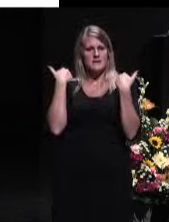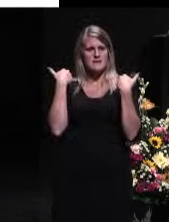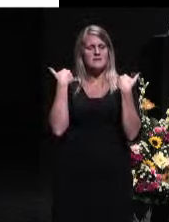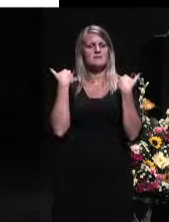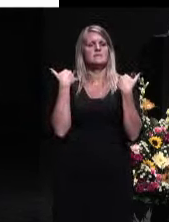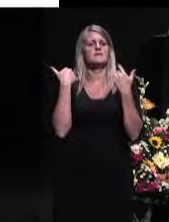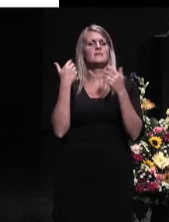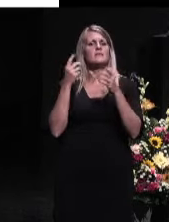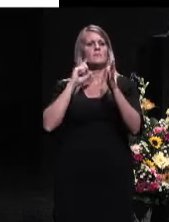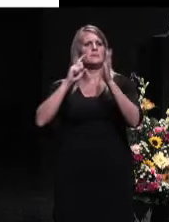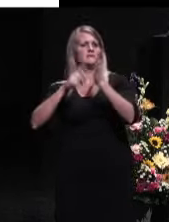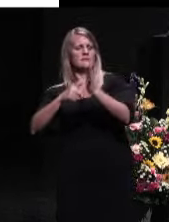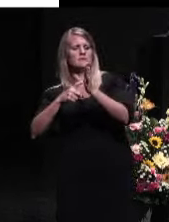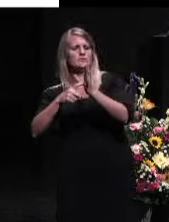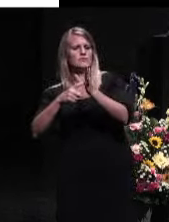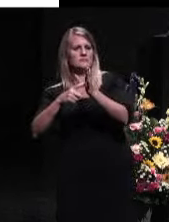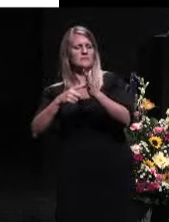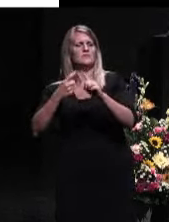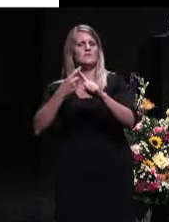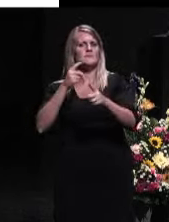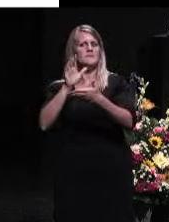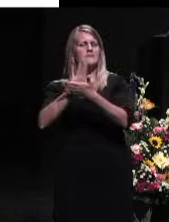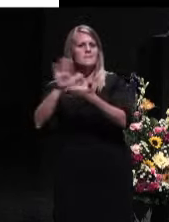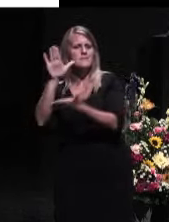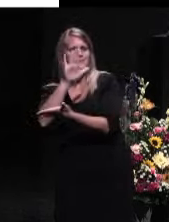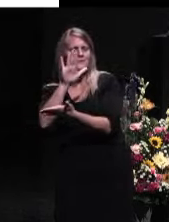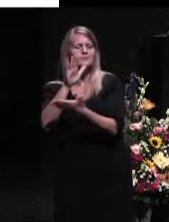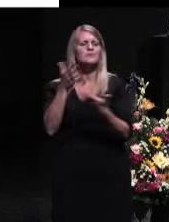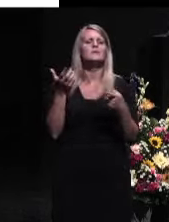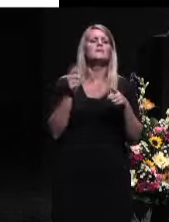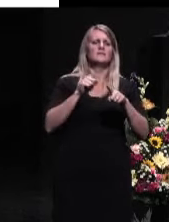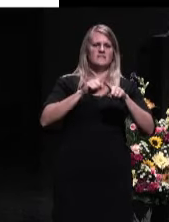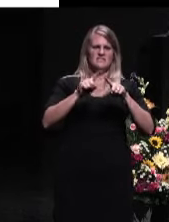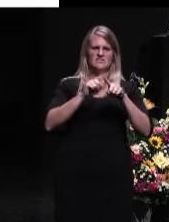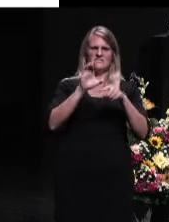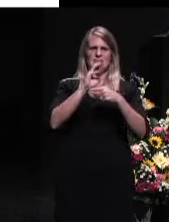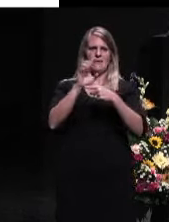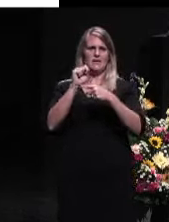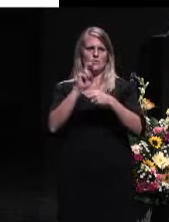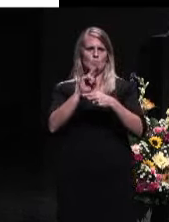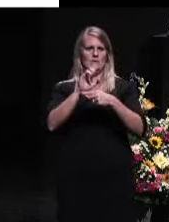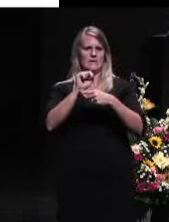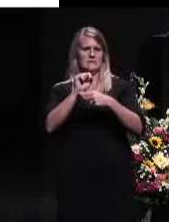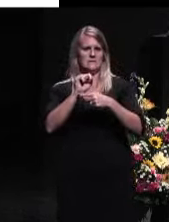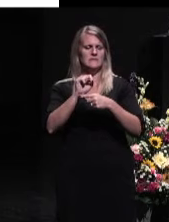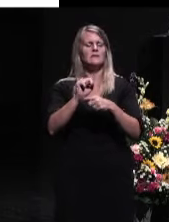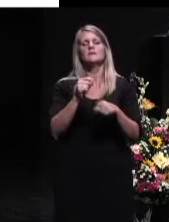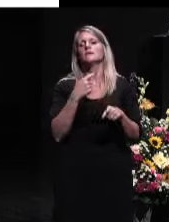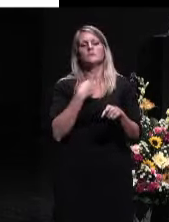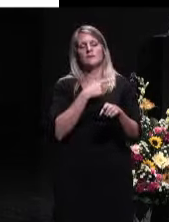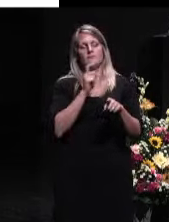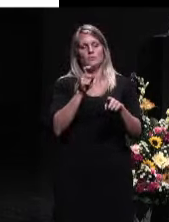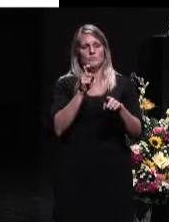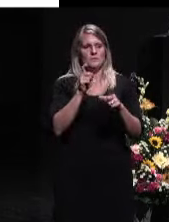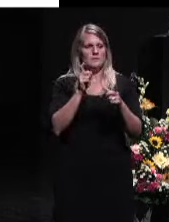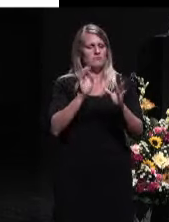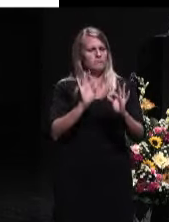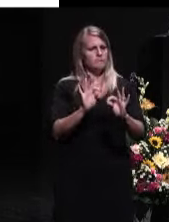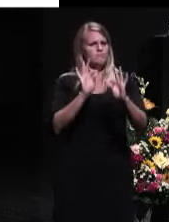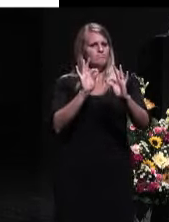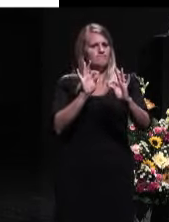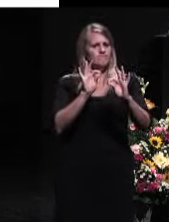as well as our central administrative units. It's critical that we get this right. Fiscal actions, no surprises here, I mentioned